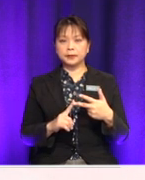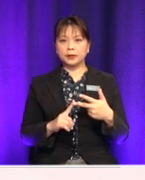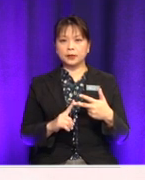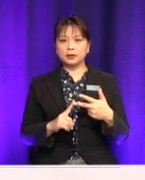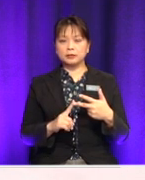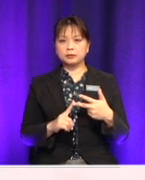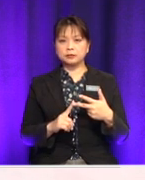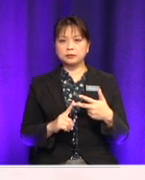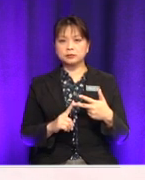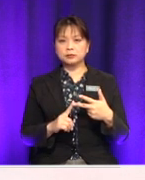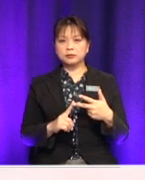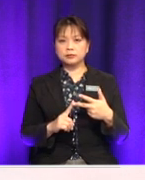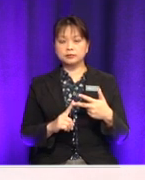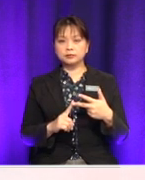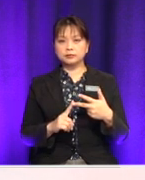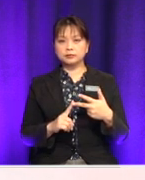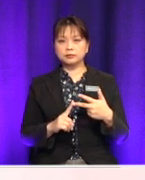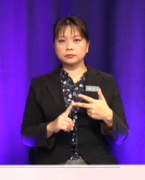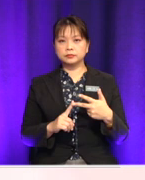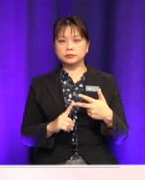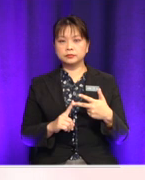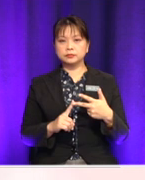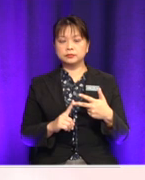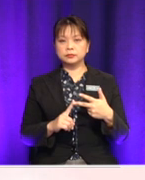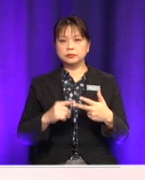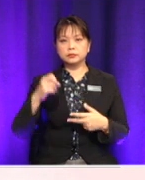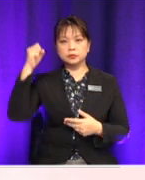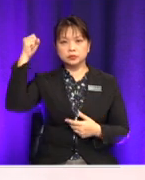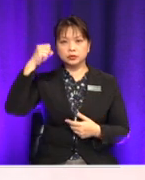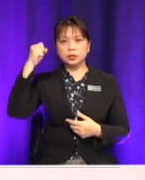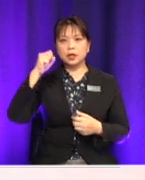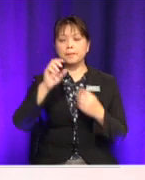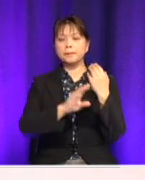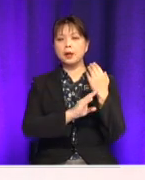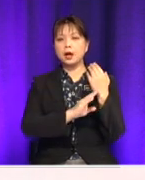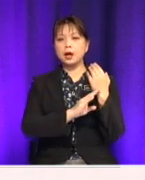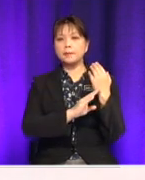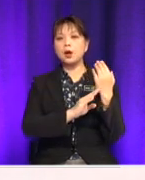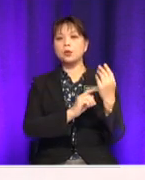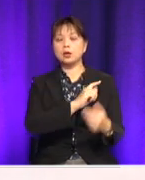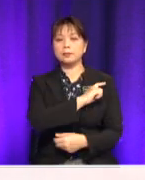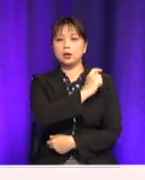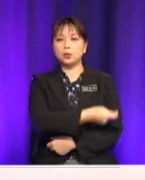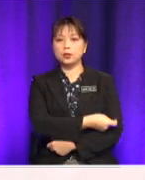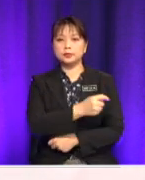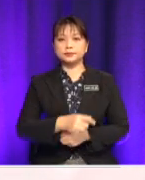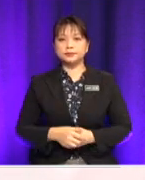Faisal? The answer is B, solar power. Okay, solar power. Why did you answer B, Faisal? Because of